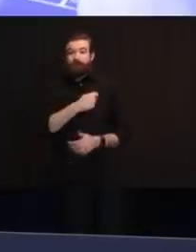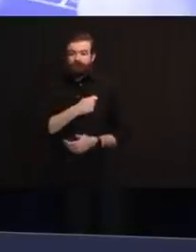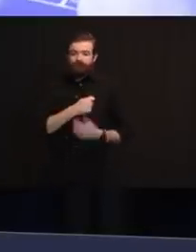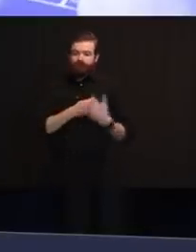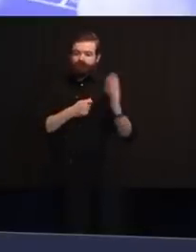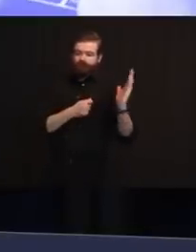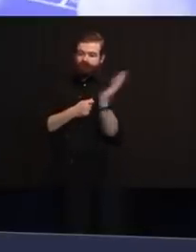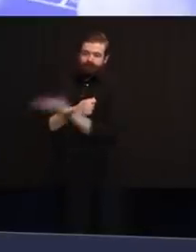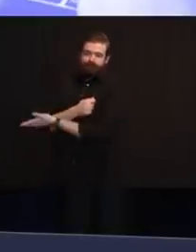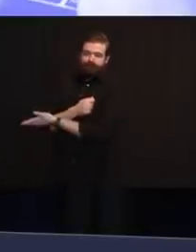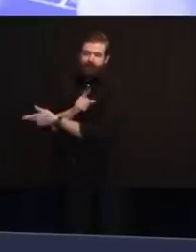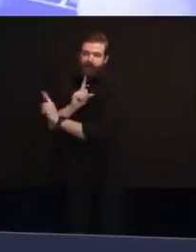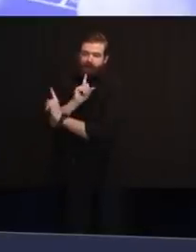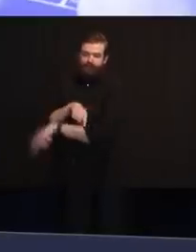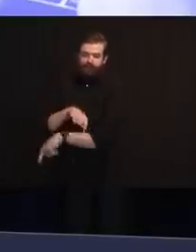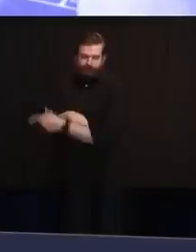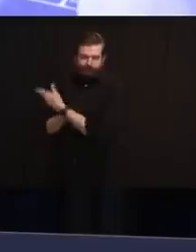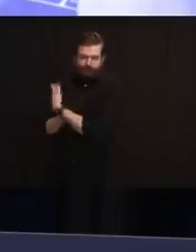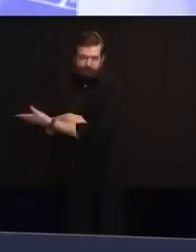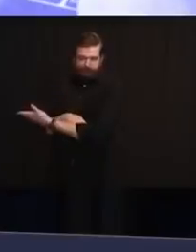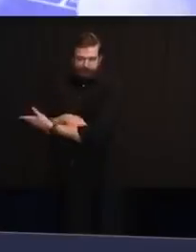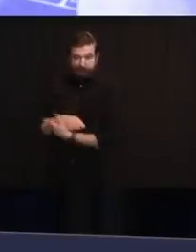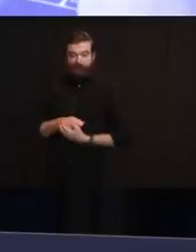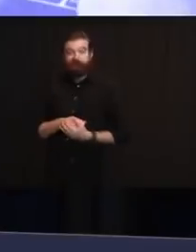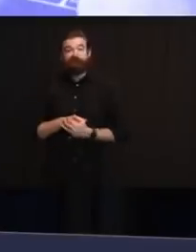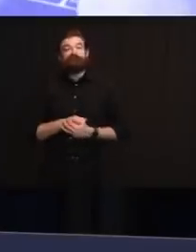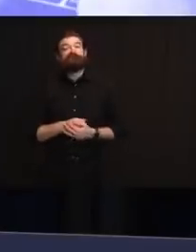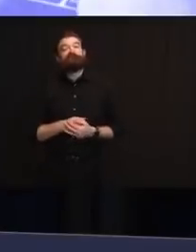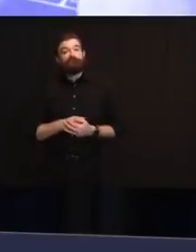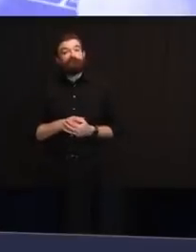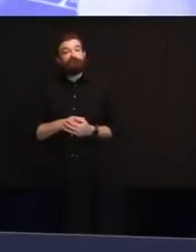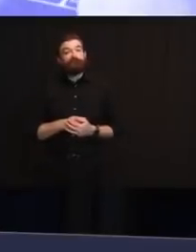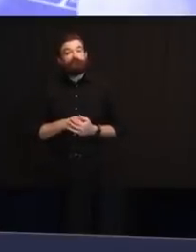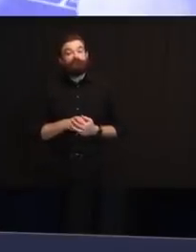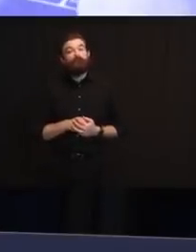The percent positivity in the state is